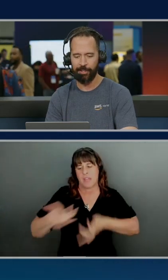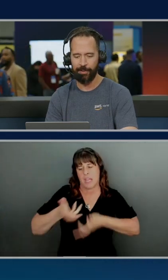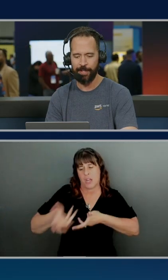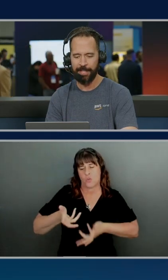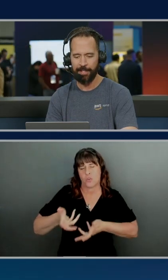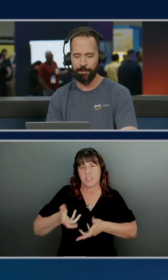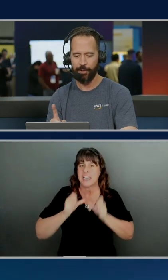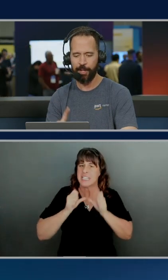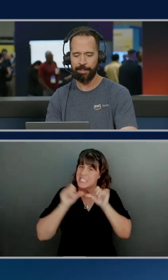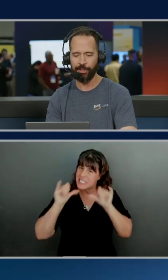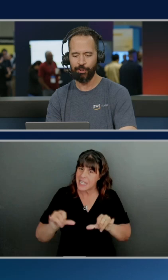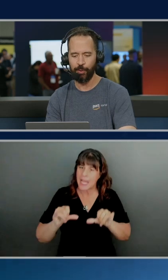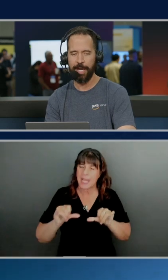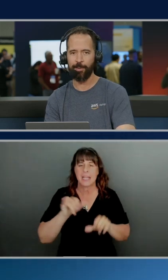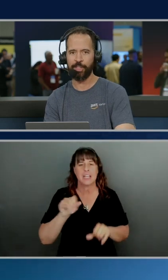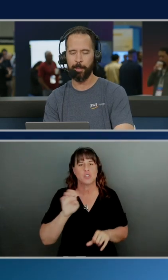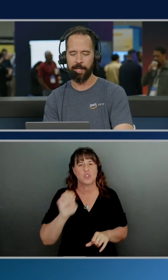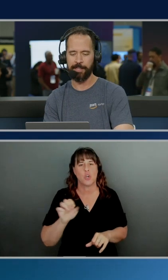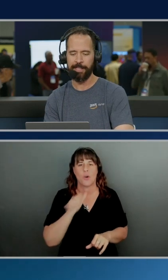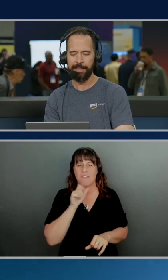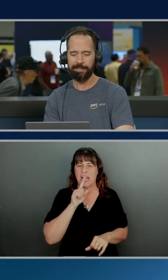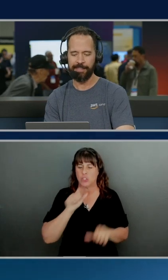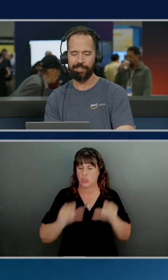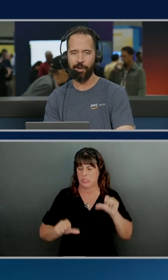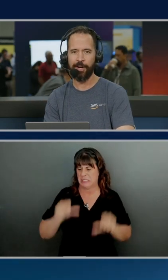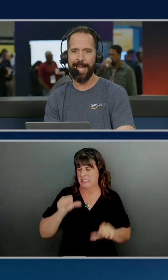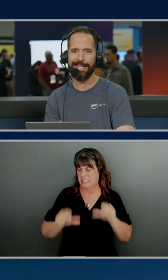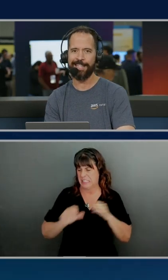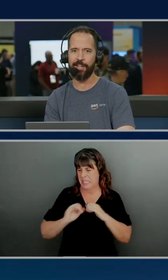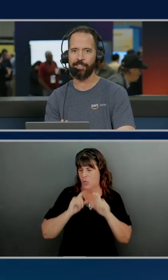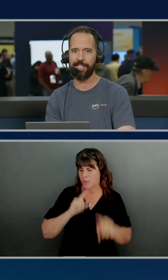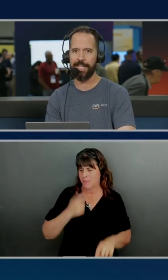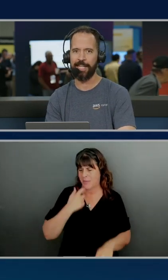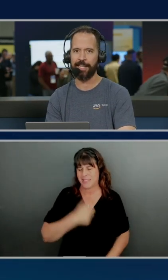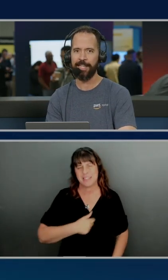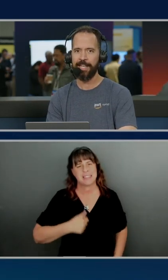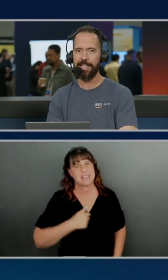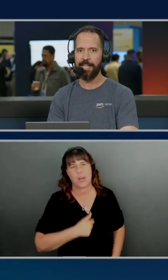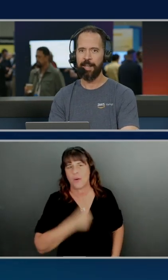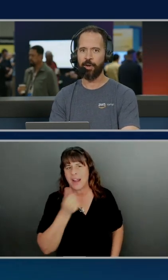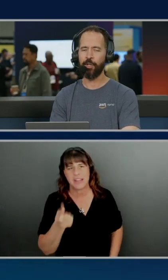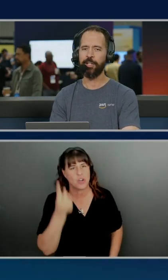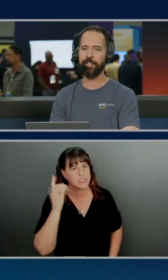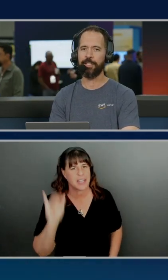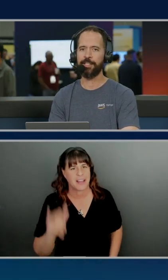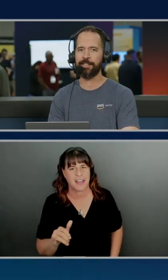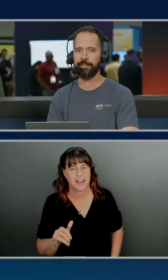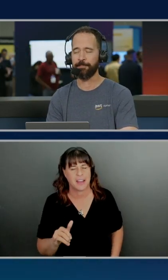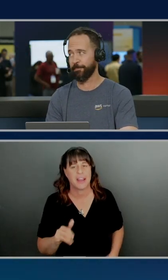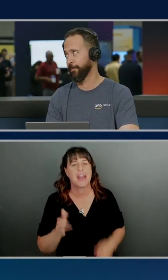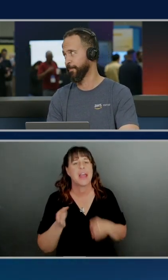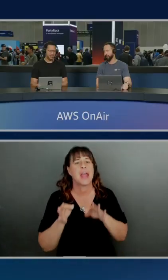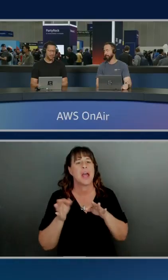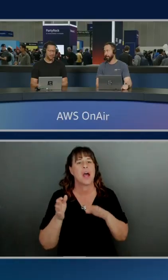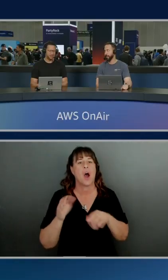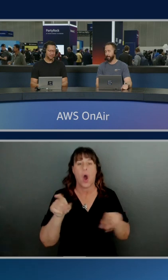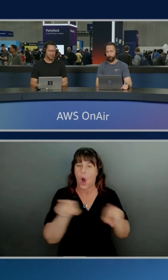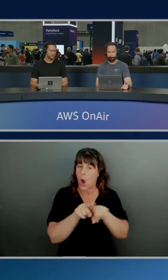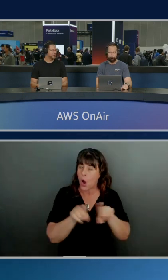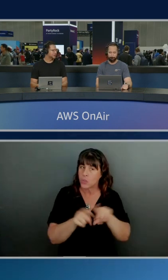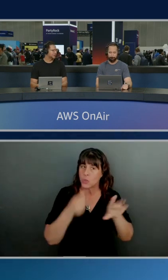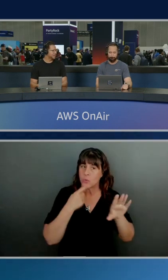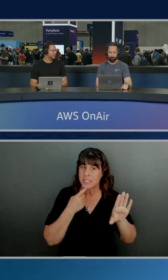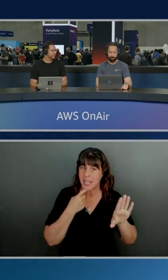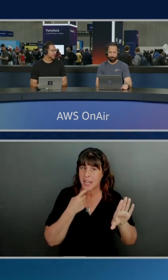characters, Joe. If you're unsure how to respond, say, sorry, I didn't understand that. And earlier in the And also saying